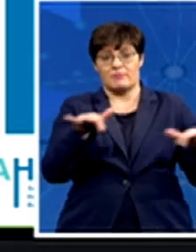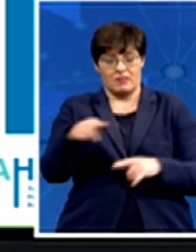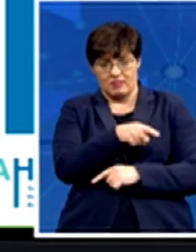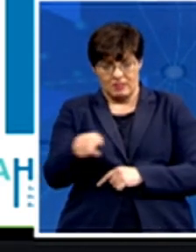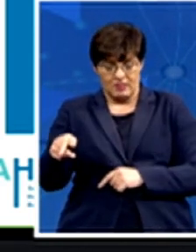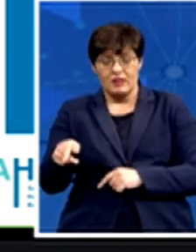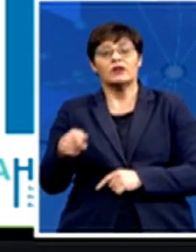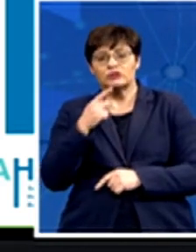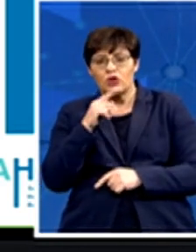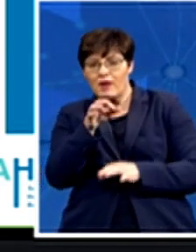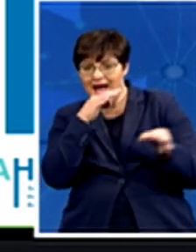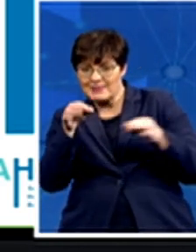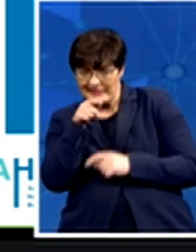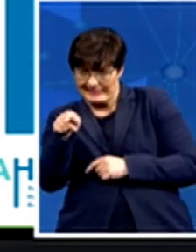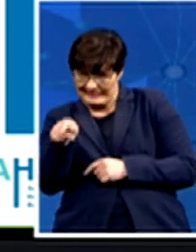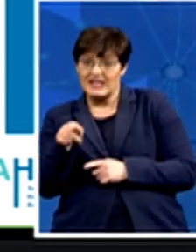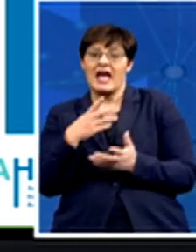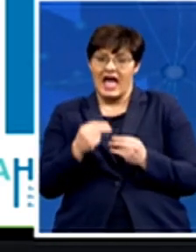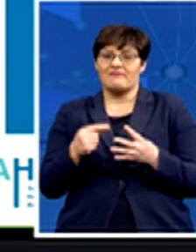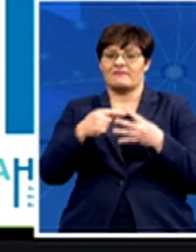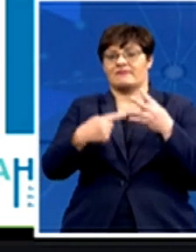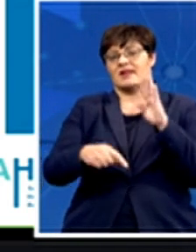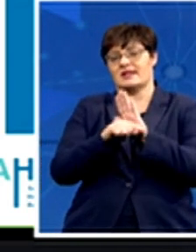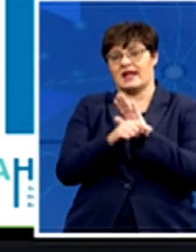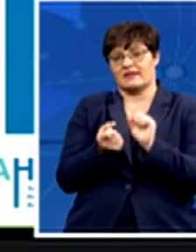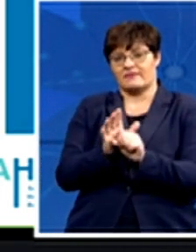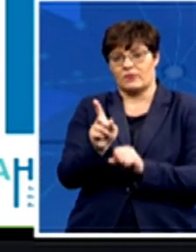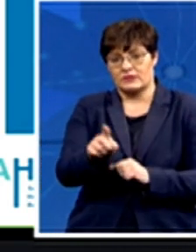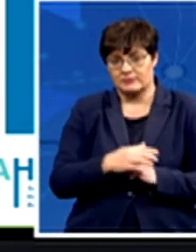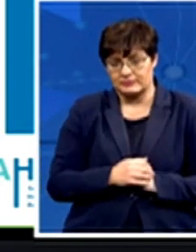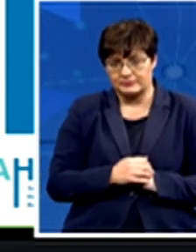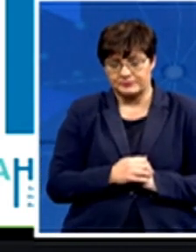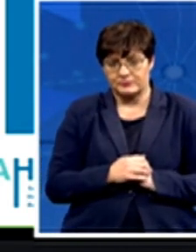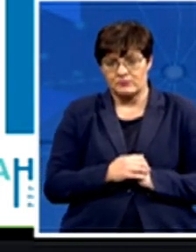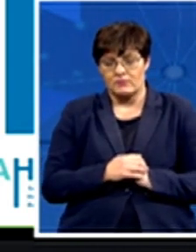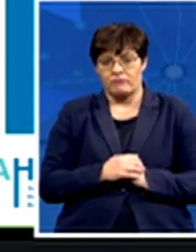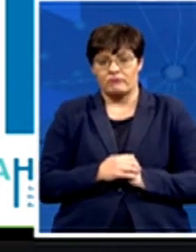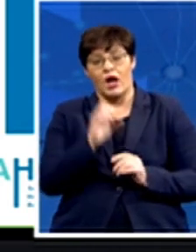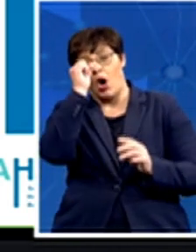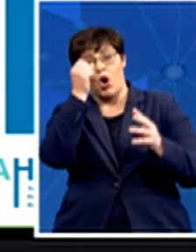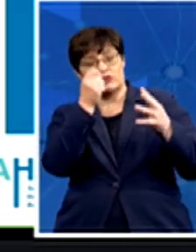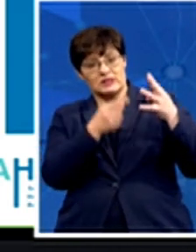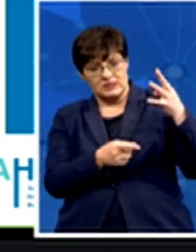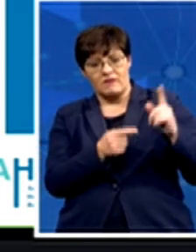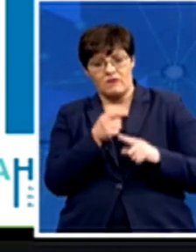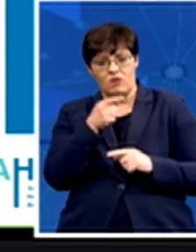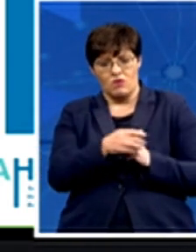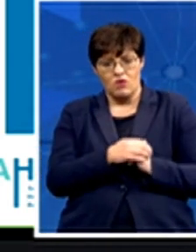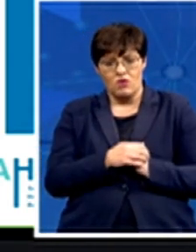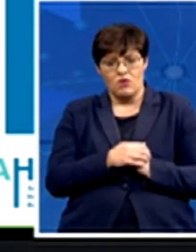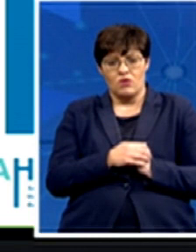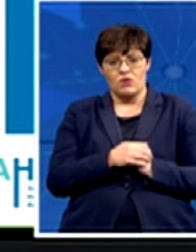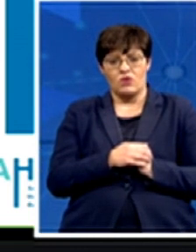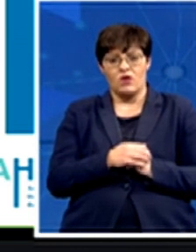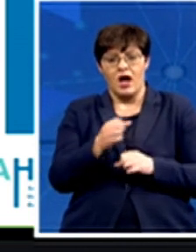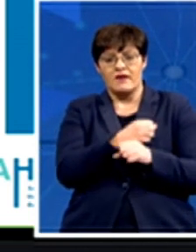particular medicines. Then the objectives there of pharmacovigilance, we want to improve the safety in relation to the medicines that are